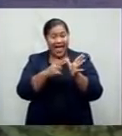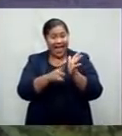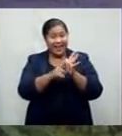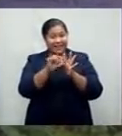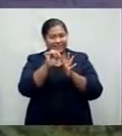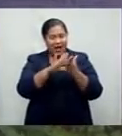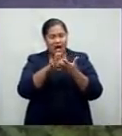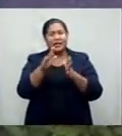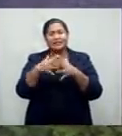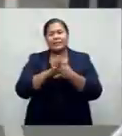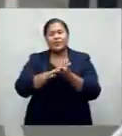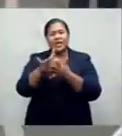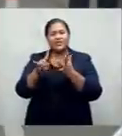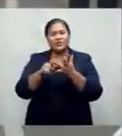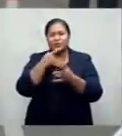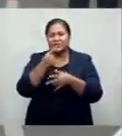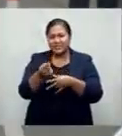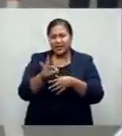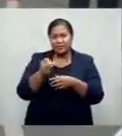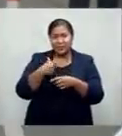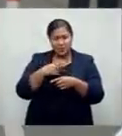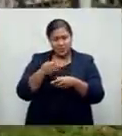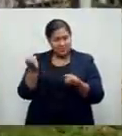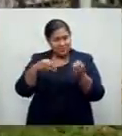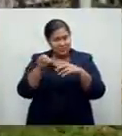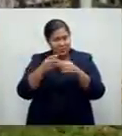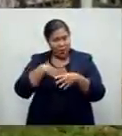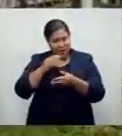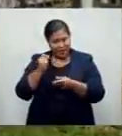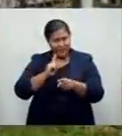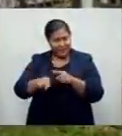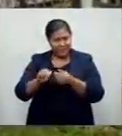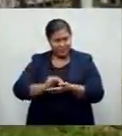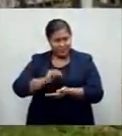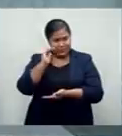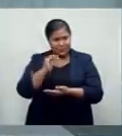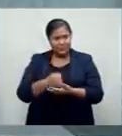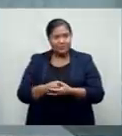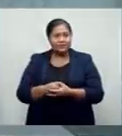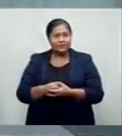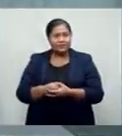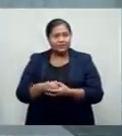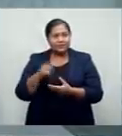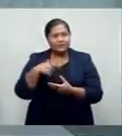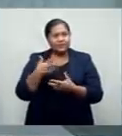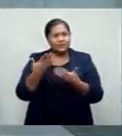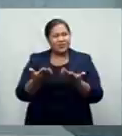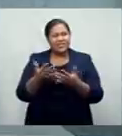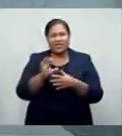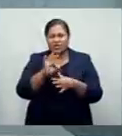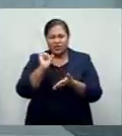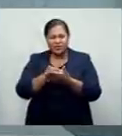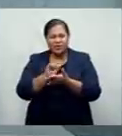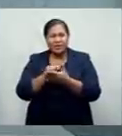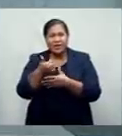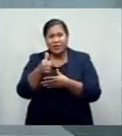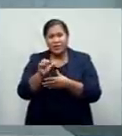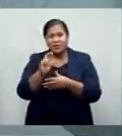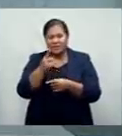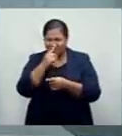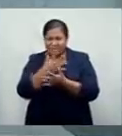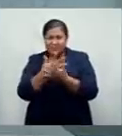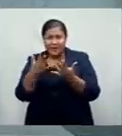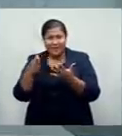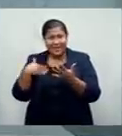WHO further revealed the factors contributing to increased transmission. The relaxation or the inappropriate use of public health and